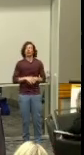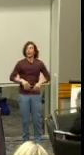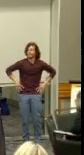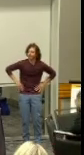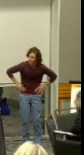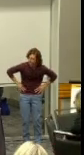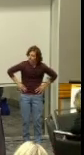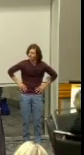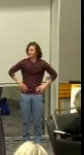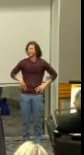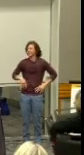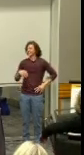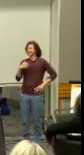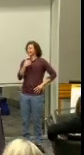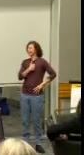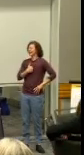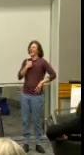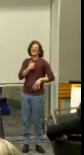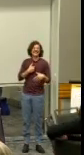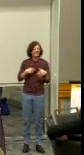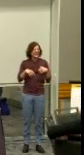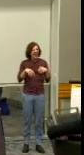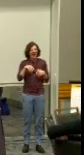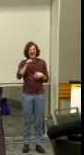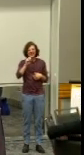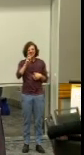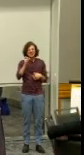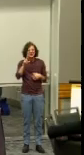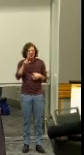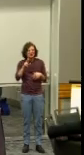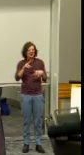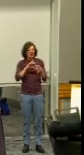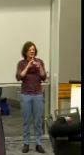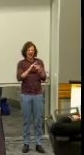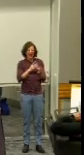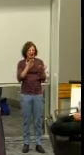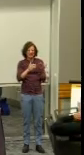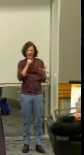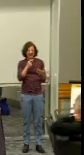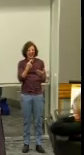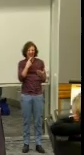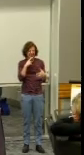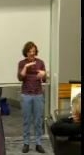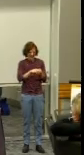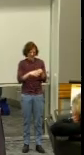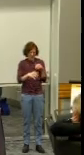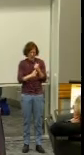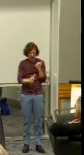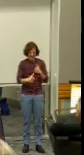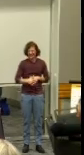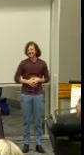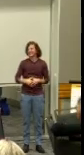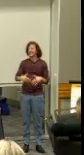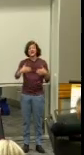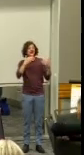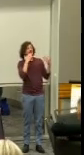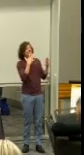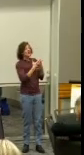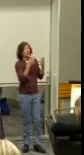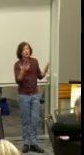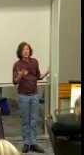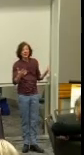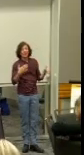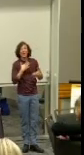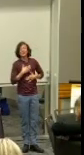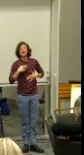I shouldn't have said oh crap. All right, well, thanks everybody.